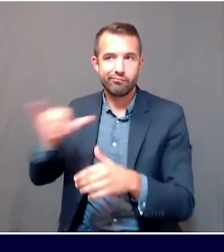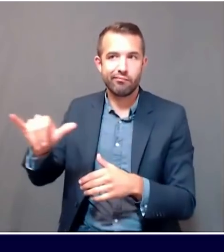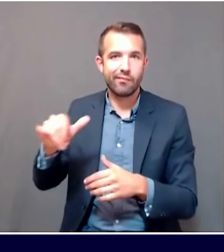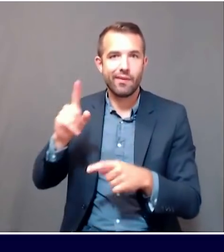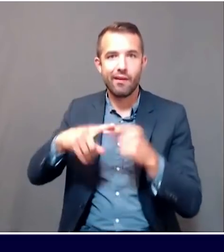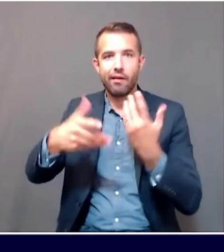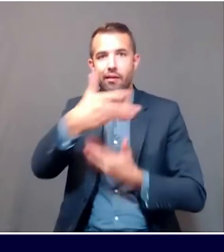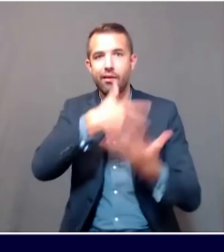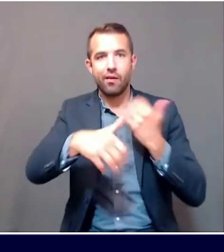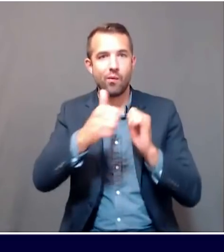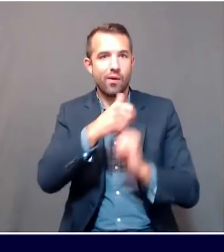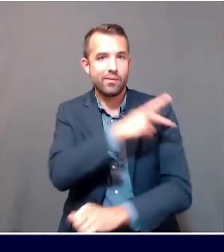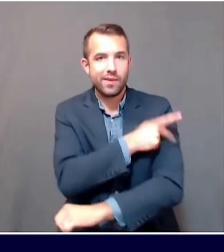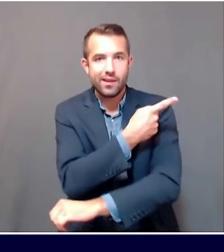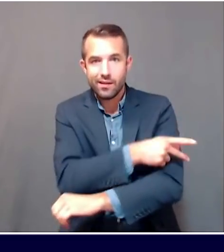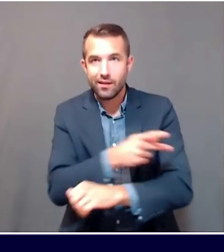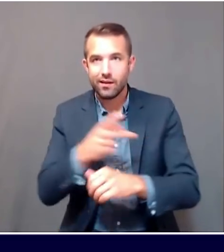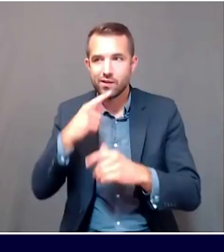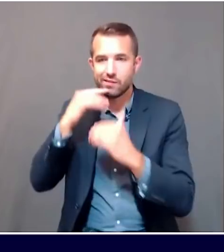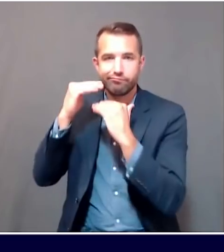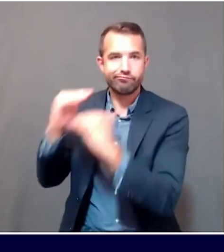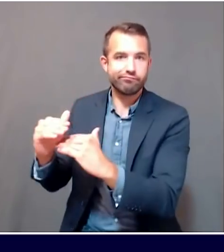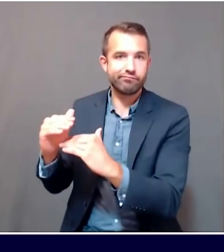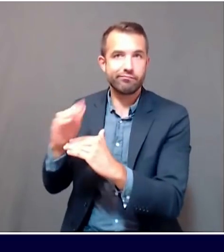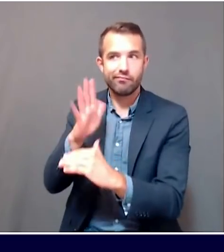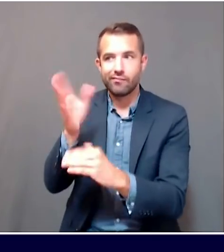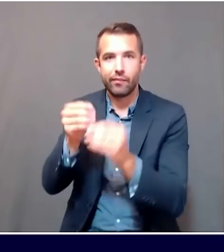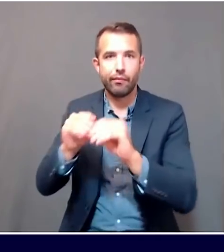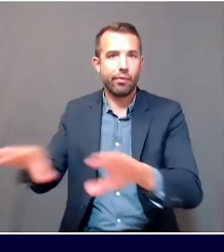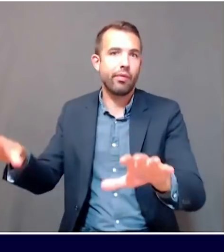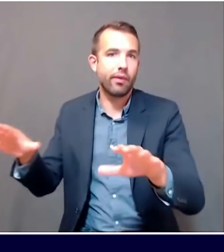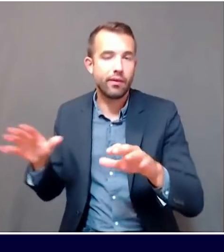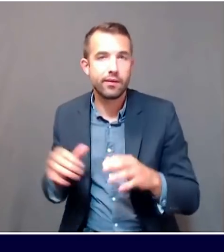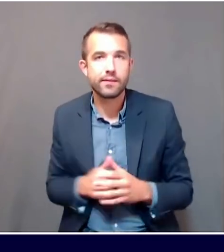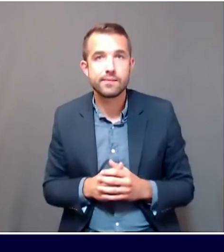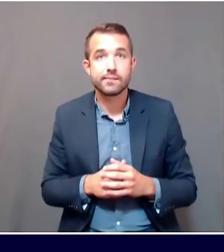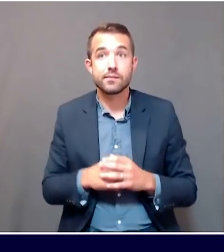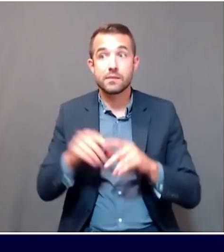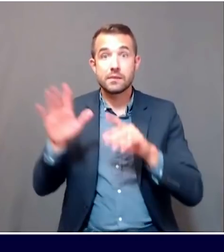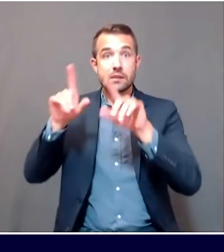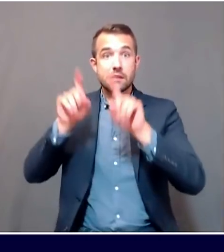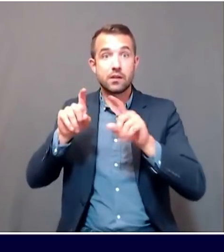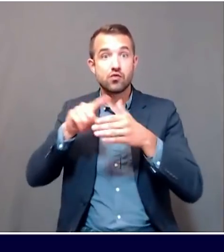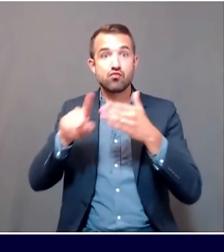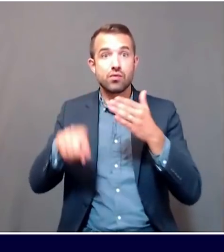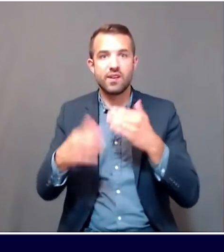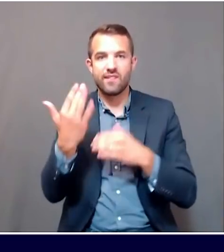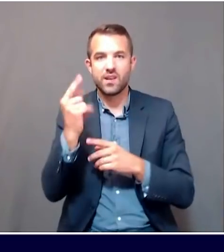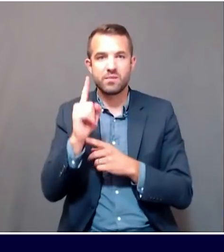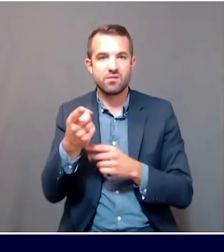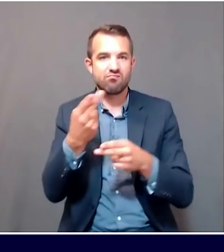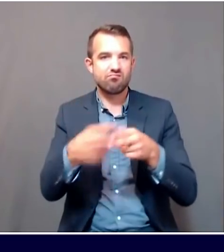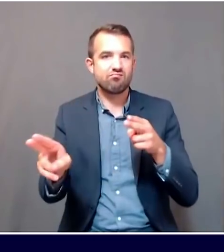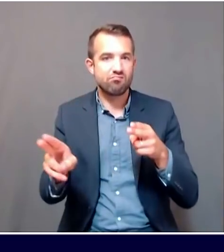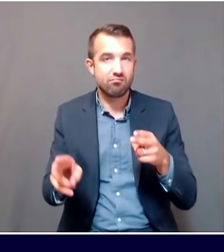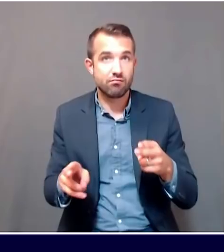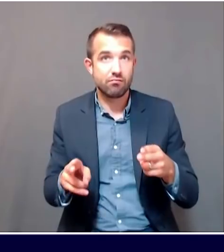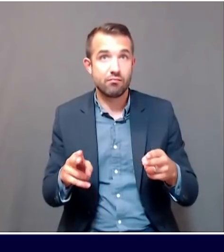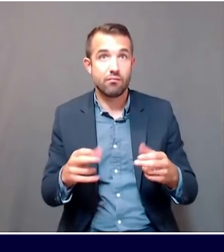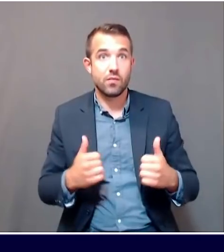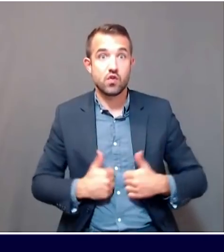And you can make that determination in 10 or 15 minutes. If the positive result is in a resident, the resident can